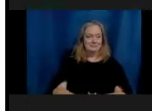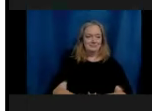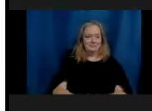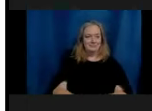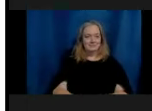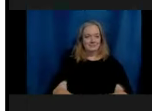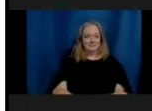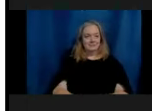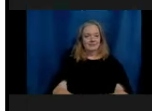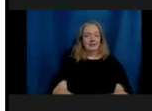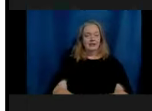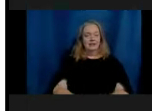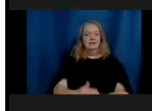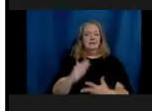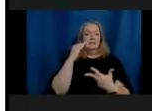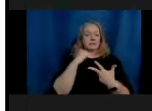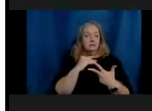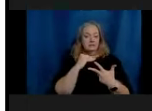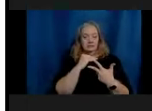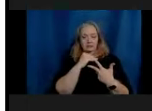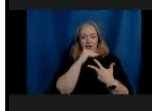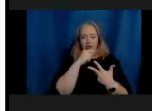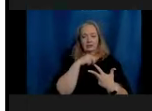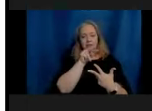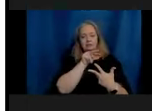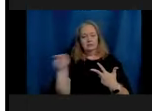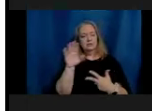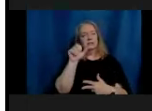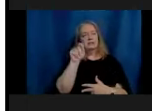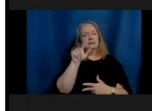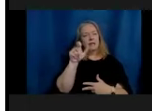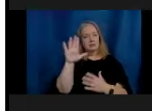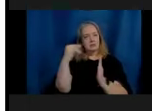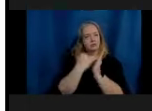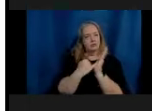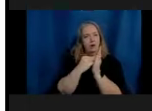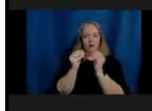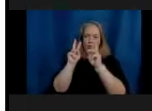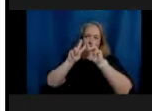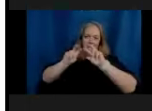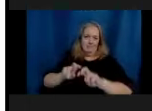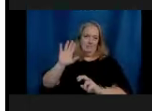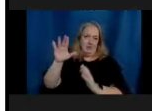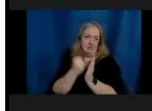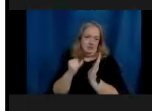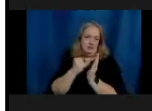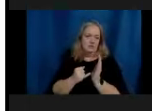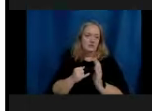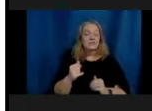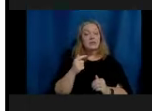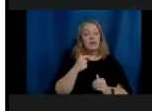So next was studies of Castle more specifically. I think I came in being interested very much in